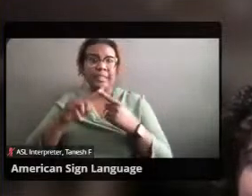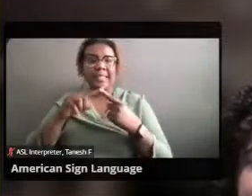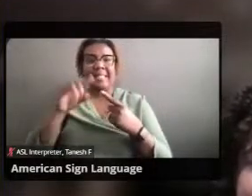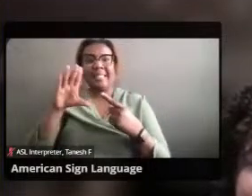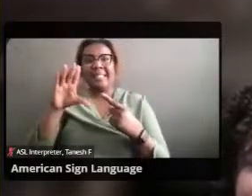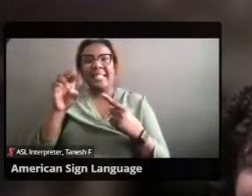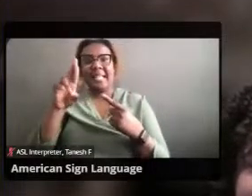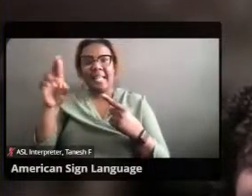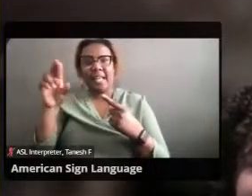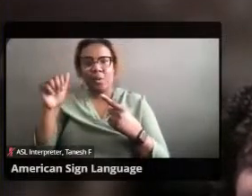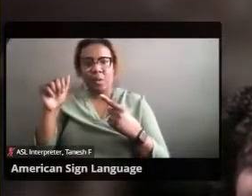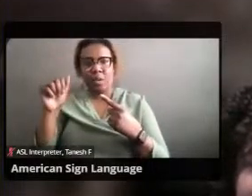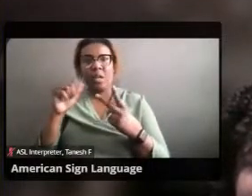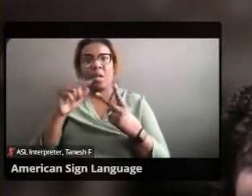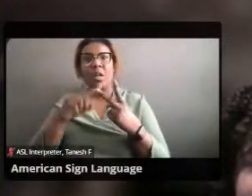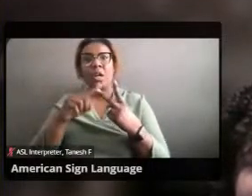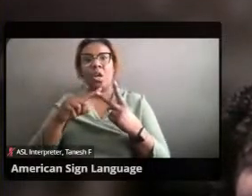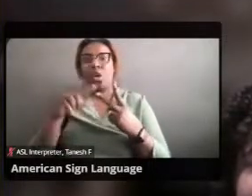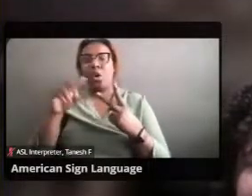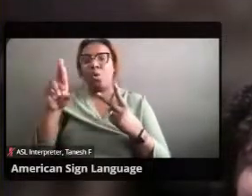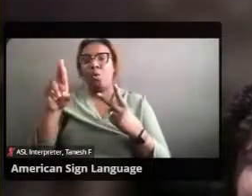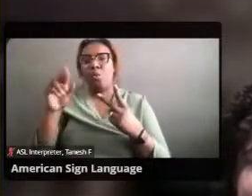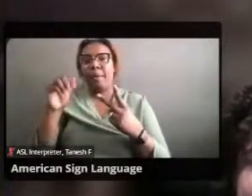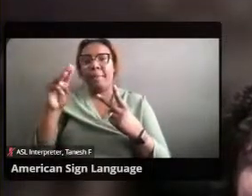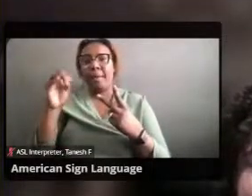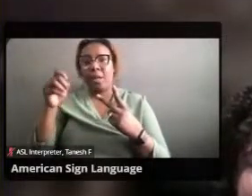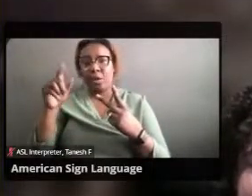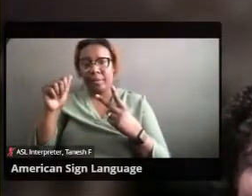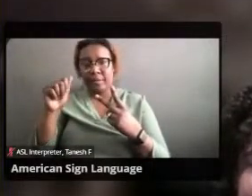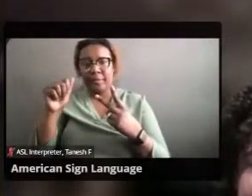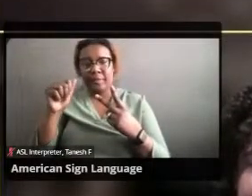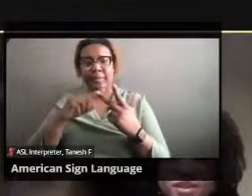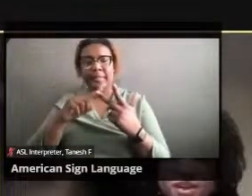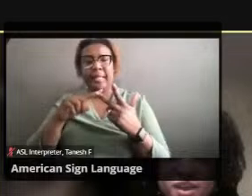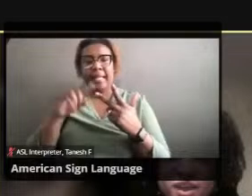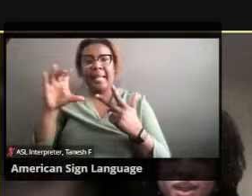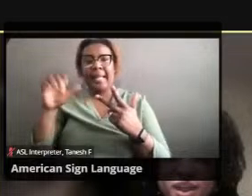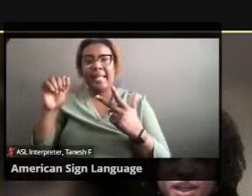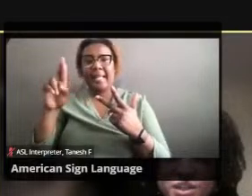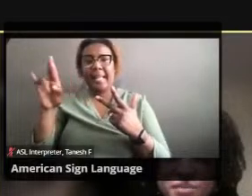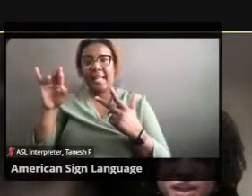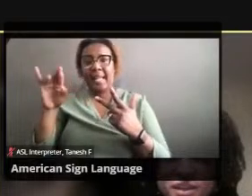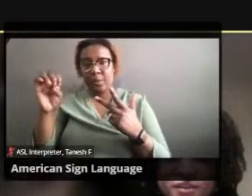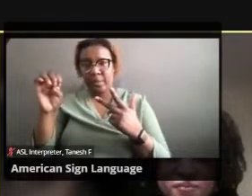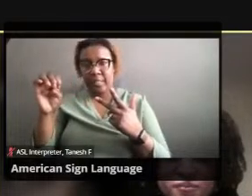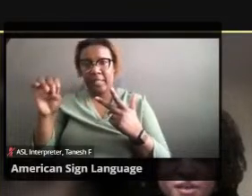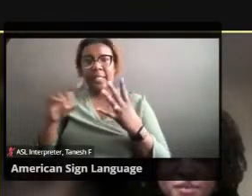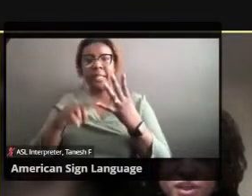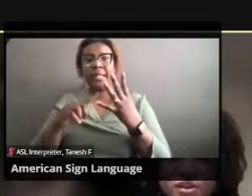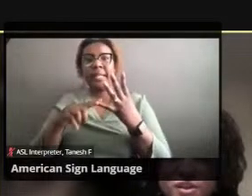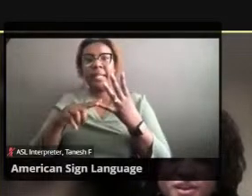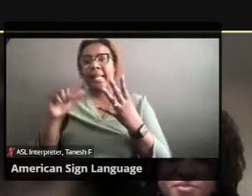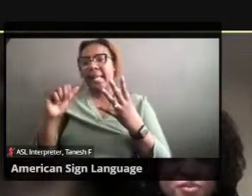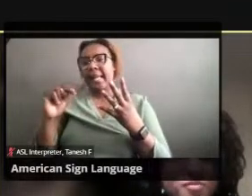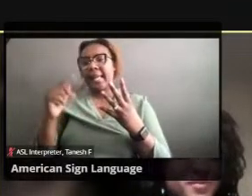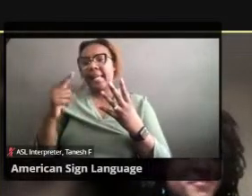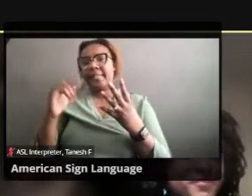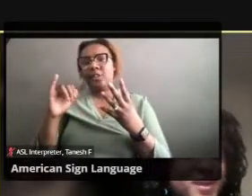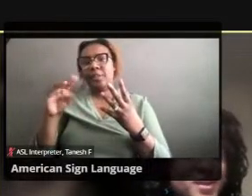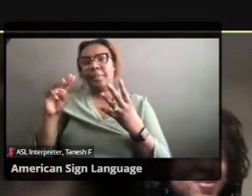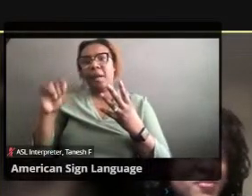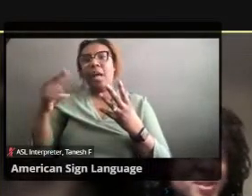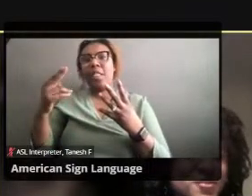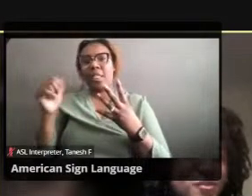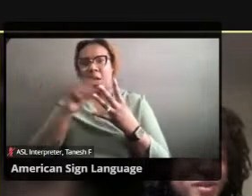Asmira from Black Christians for Palestine, Carrie from the New Disabled South, and Jamaitha from Million Artists